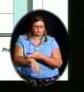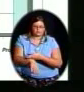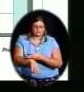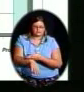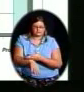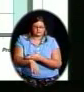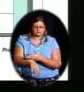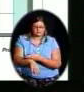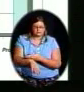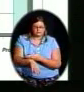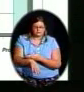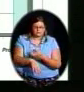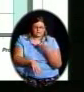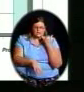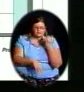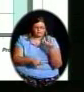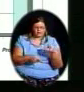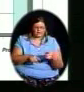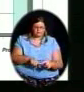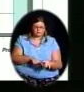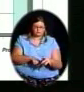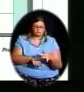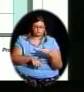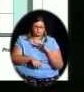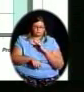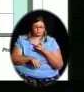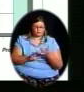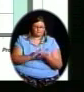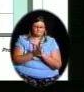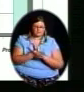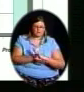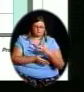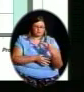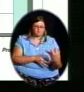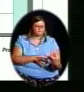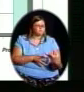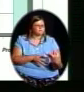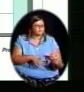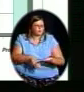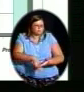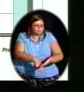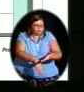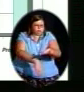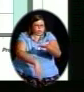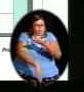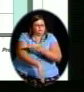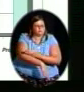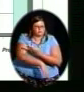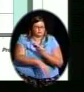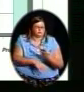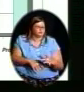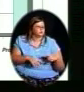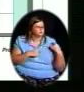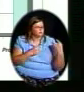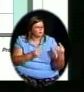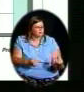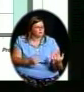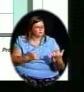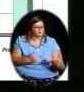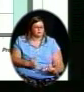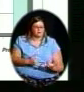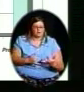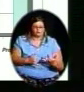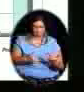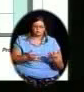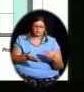that if this comes to fruition, it would be the 4th biggest increase in district history. So we certainly have a lot of new students to welcome into